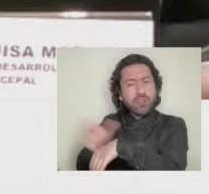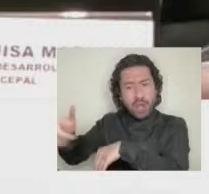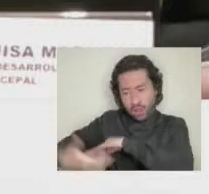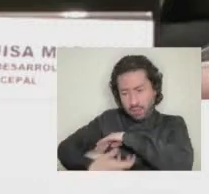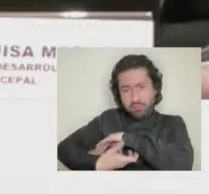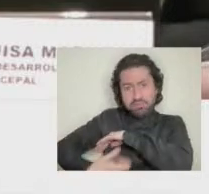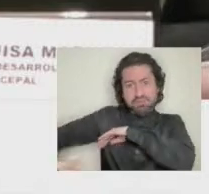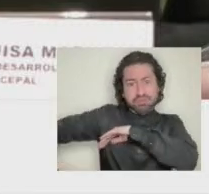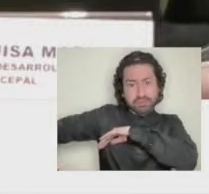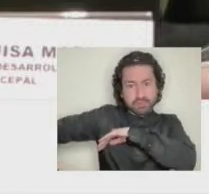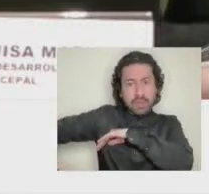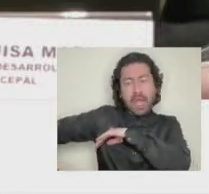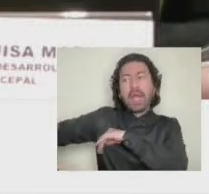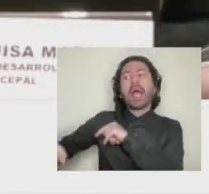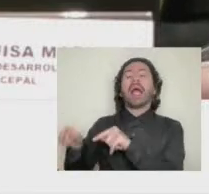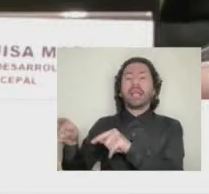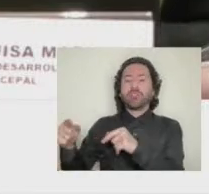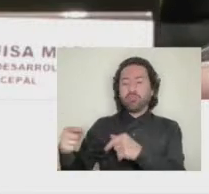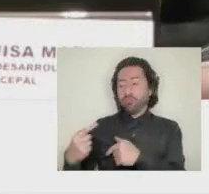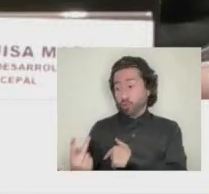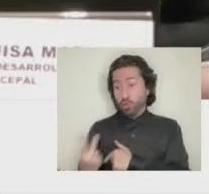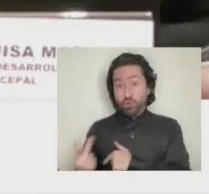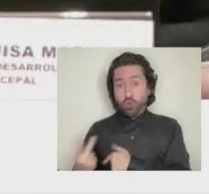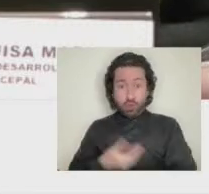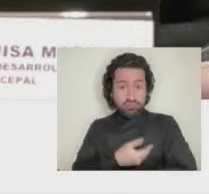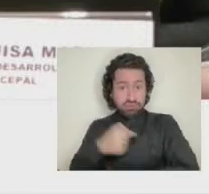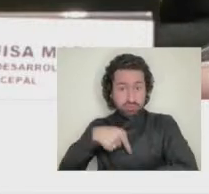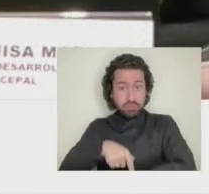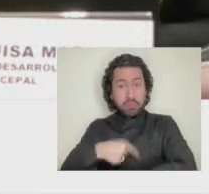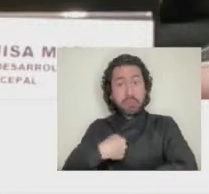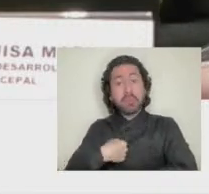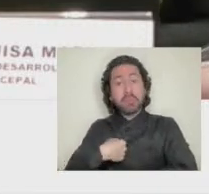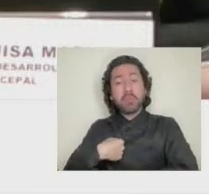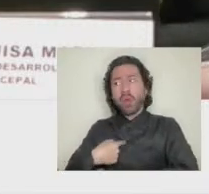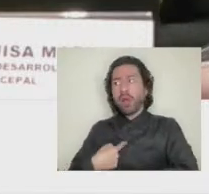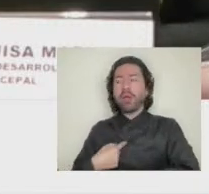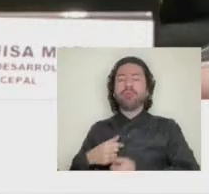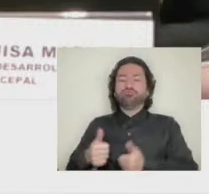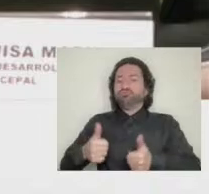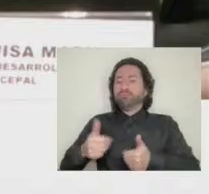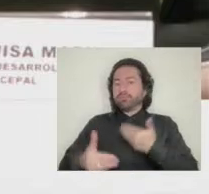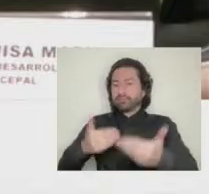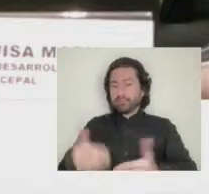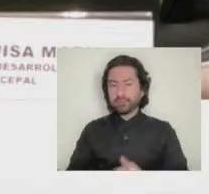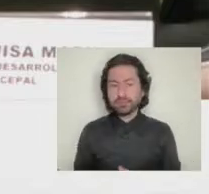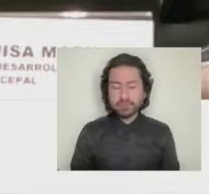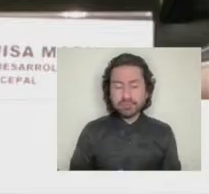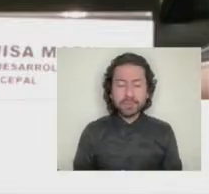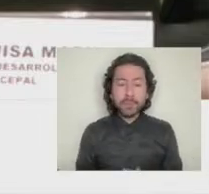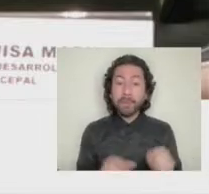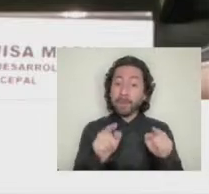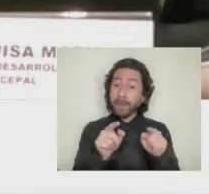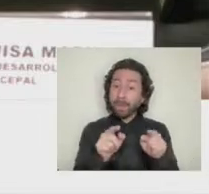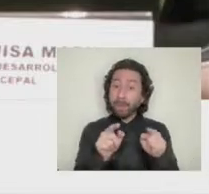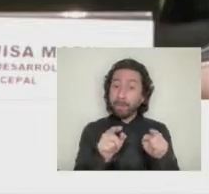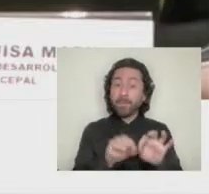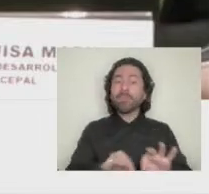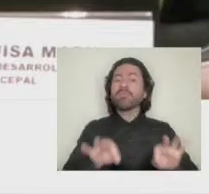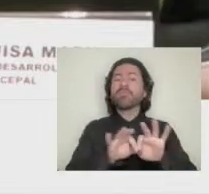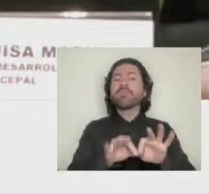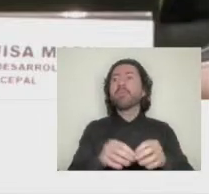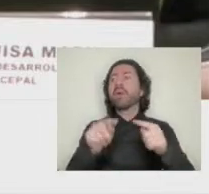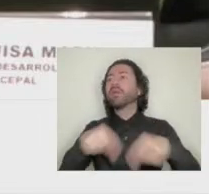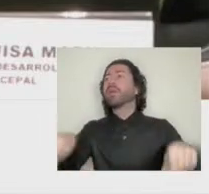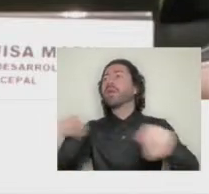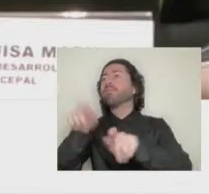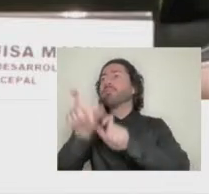birth that is attended to by professionals. And here we see that it's important